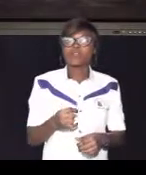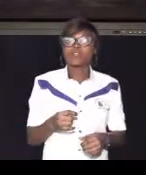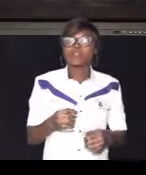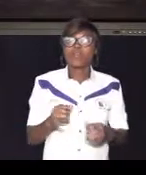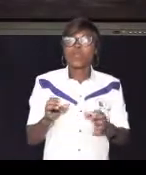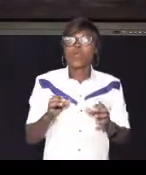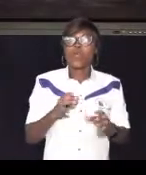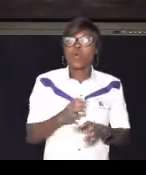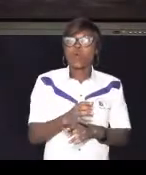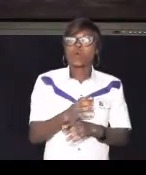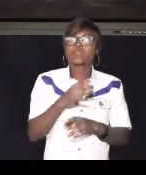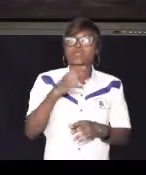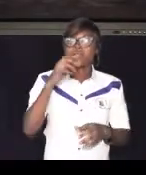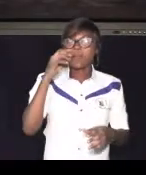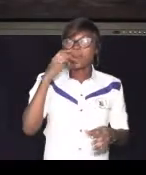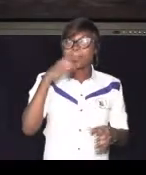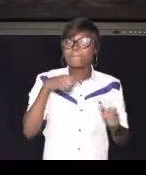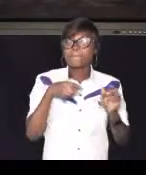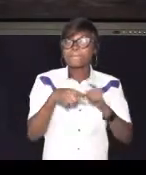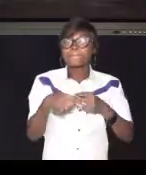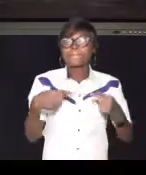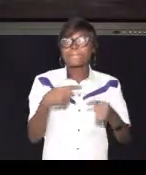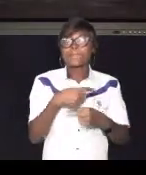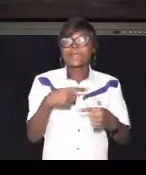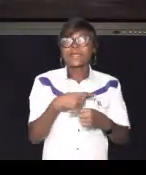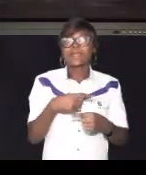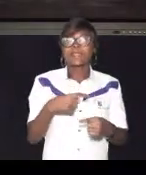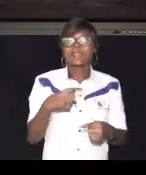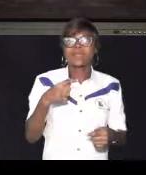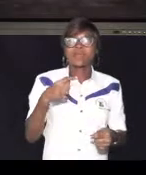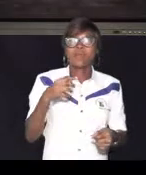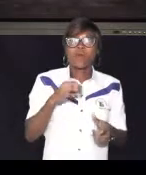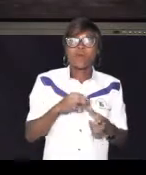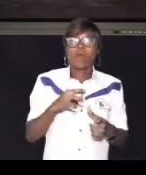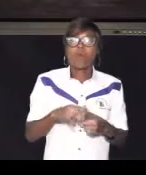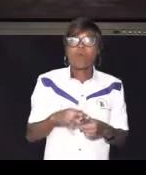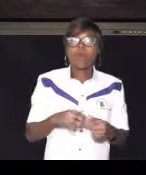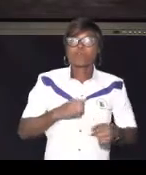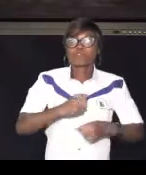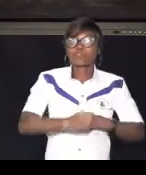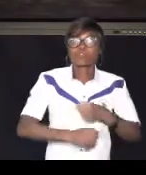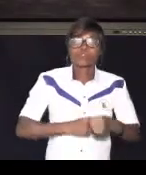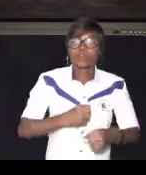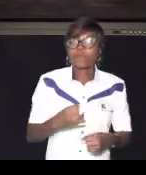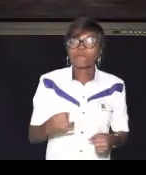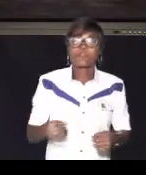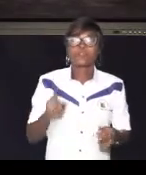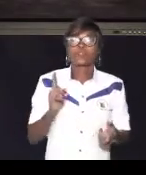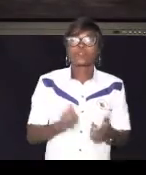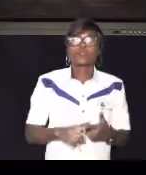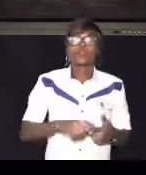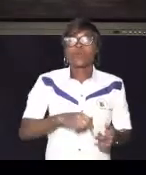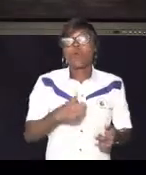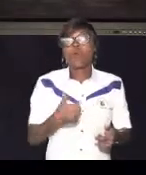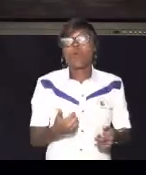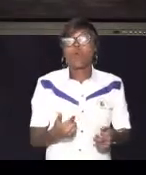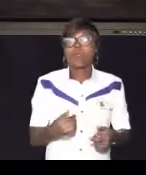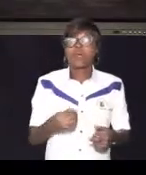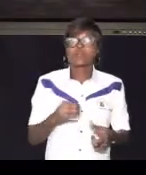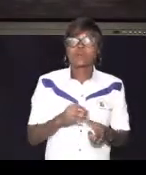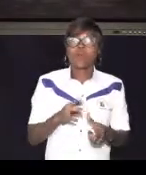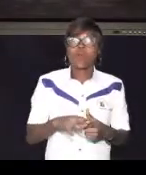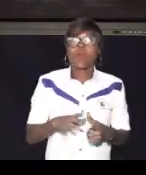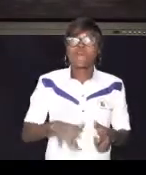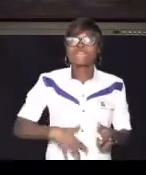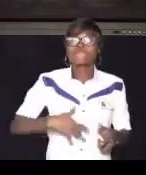suffering to others or feeling no concern about it. When somebody is cruel, that person is willfully